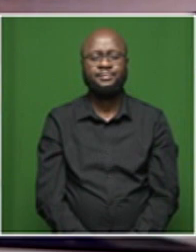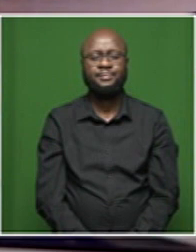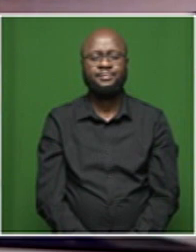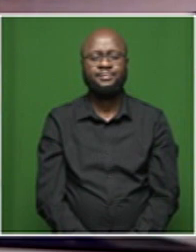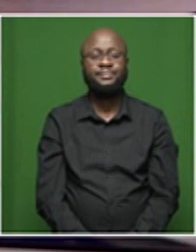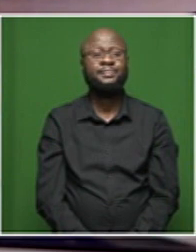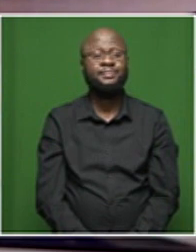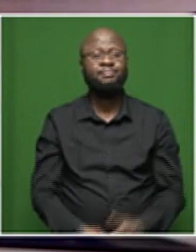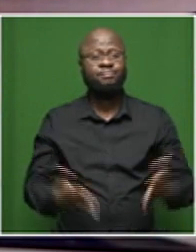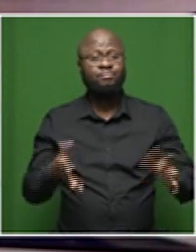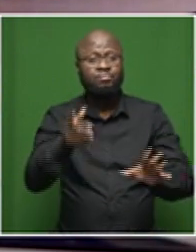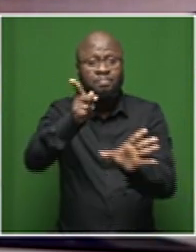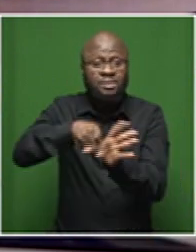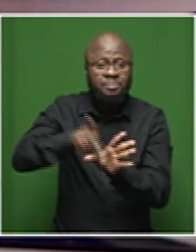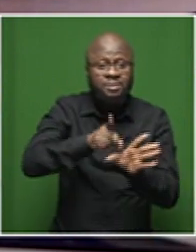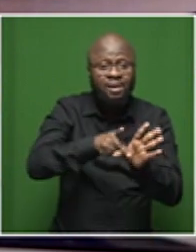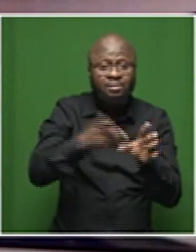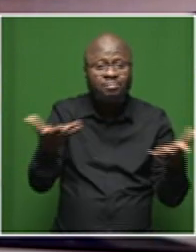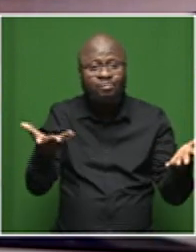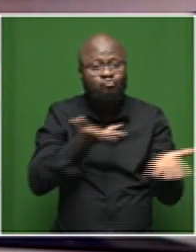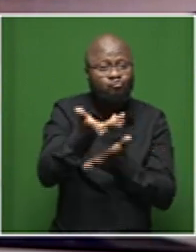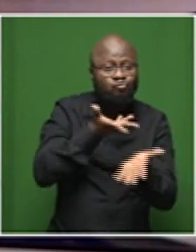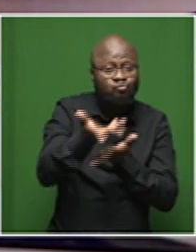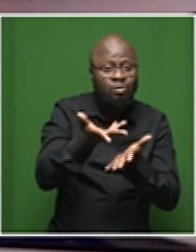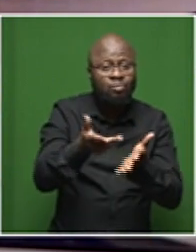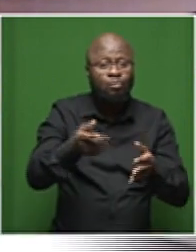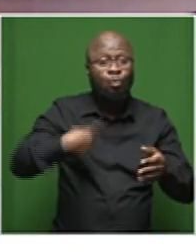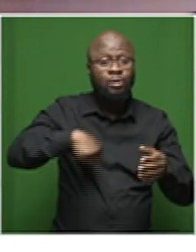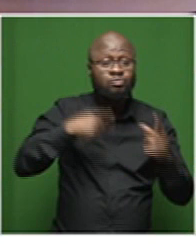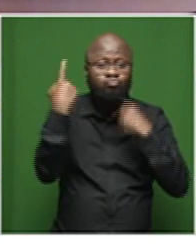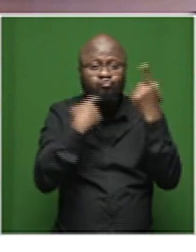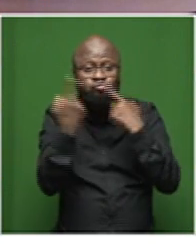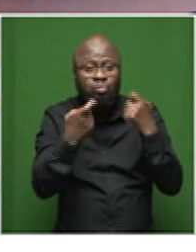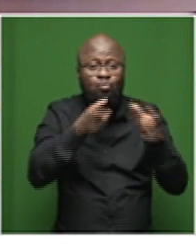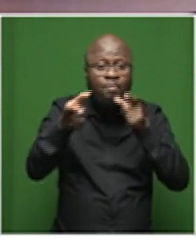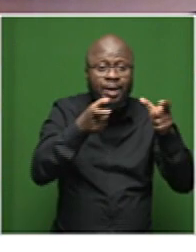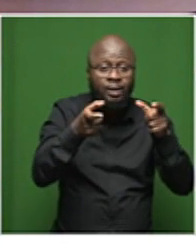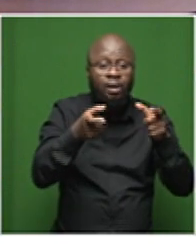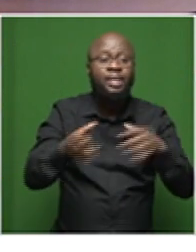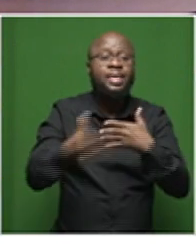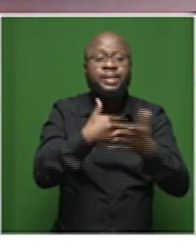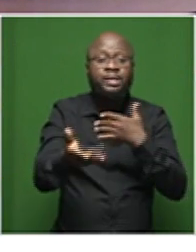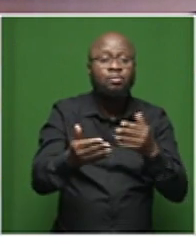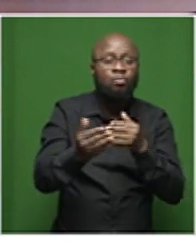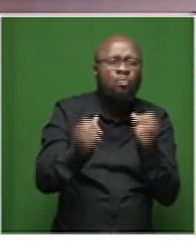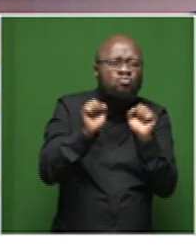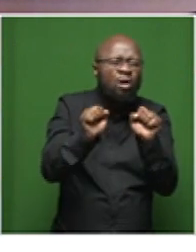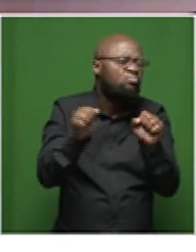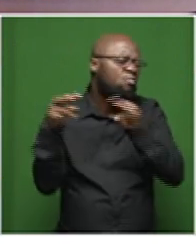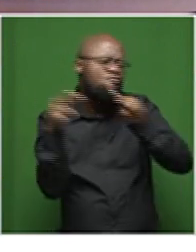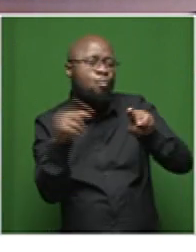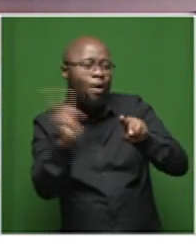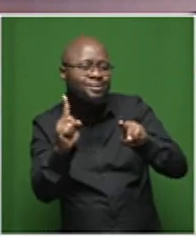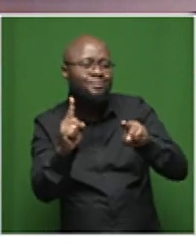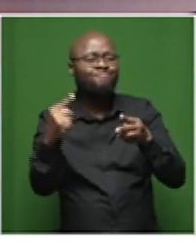If you would like to be part of our show and ask the guests that we'll have on any questions that you have in your mind, or simply share your view with us on what we're discussing